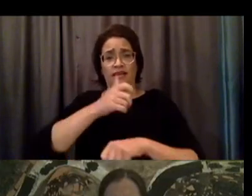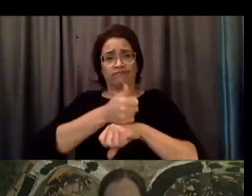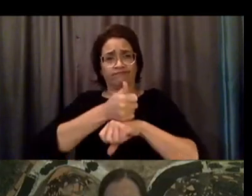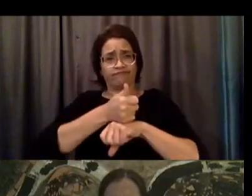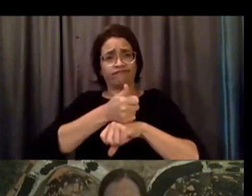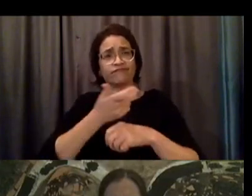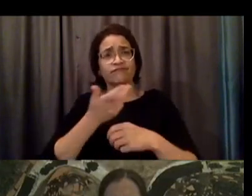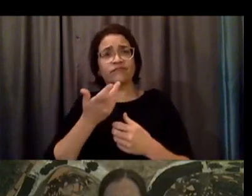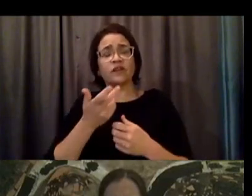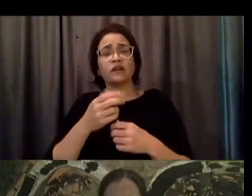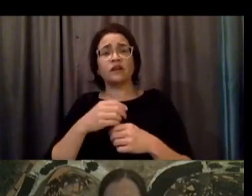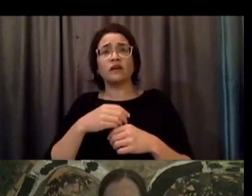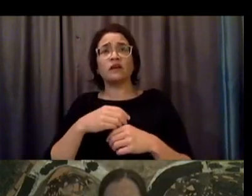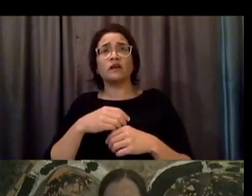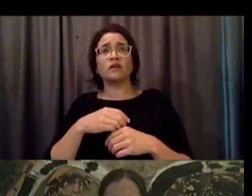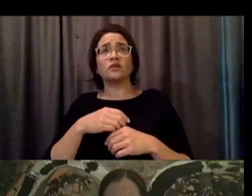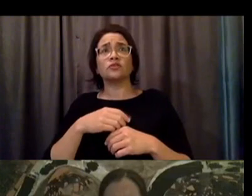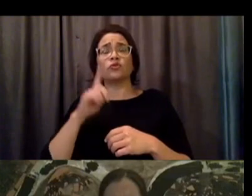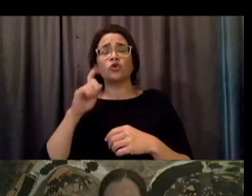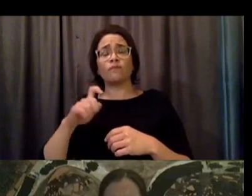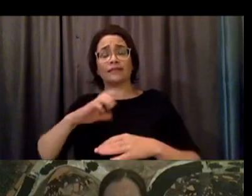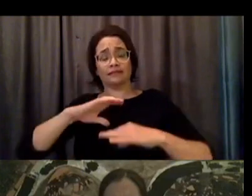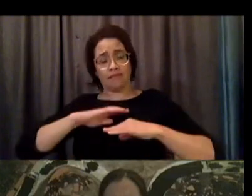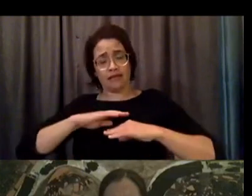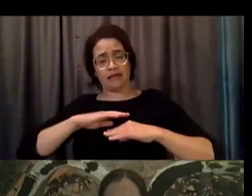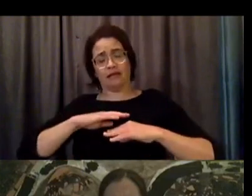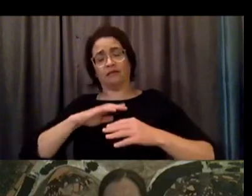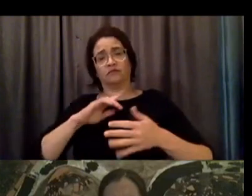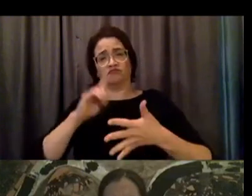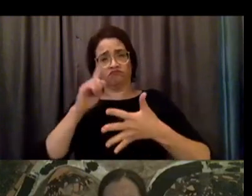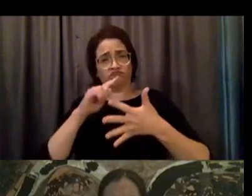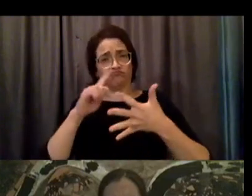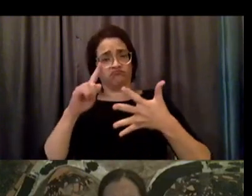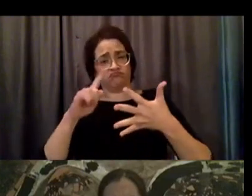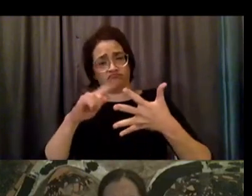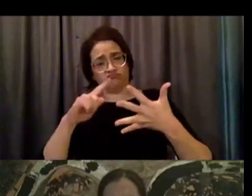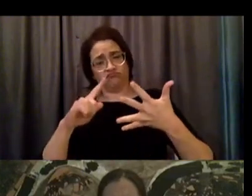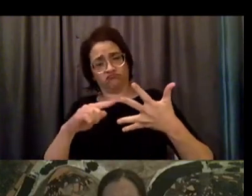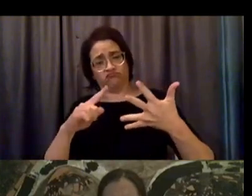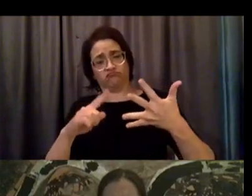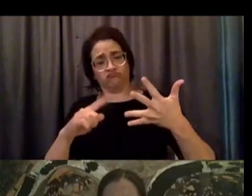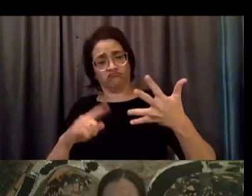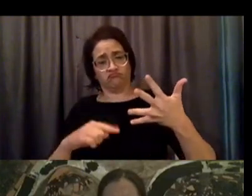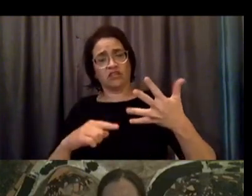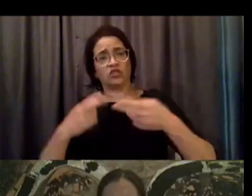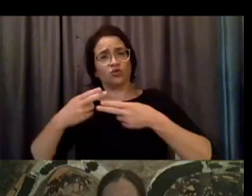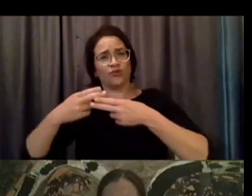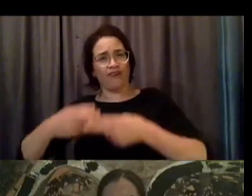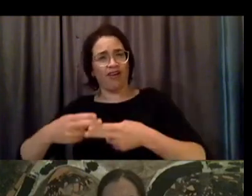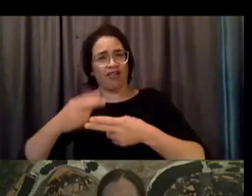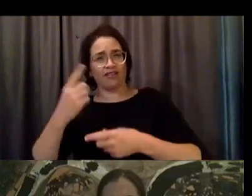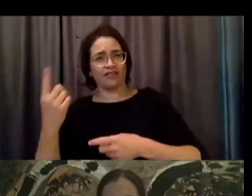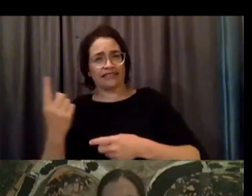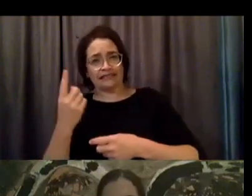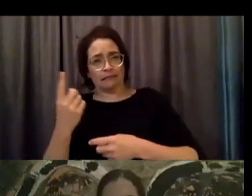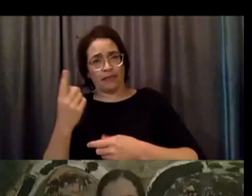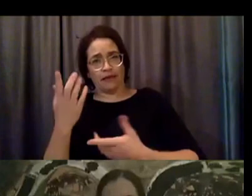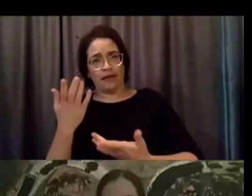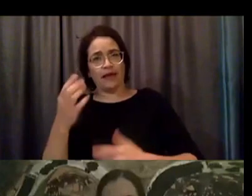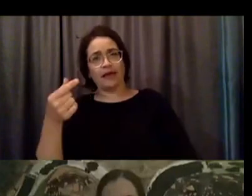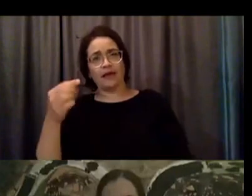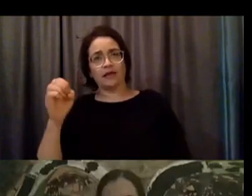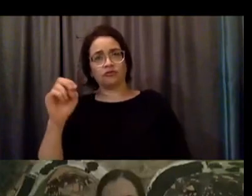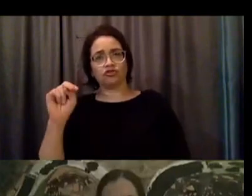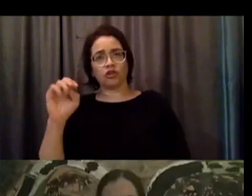be, um, present for an event to be considered a genocide. So, uh, I, I